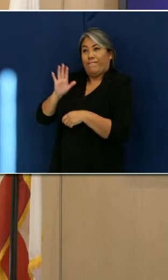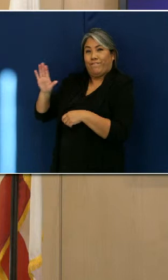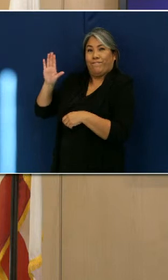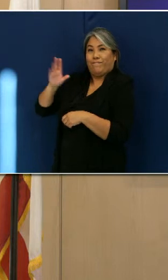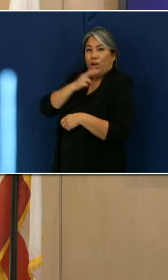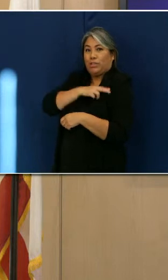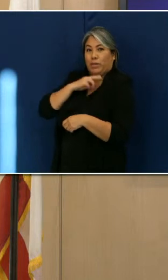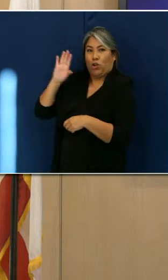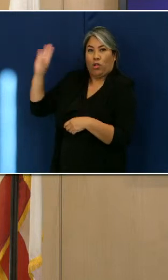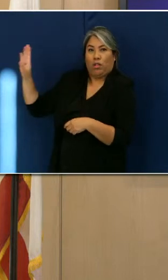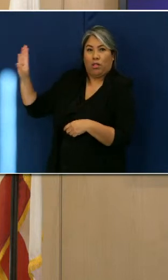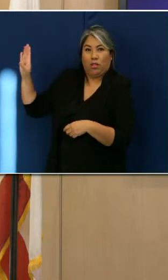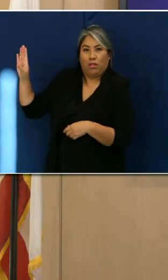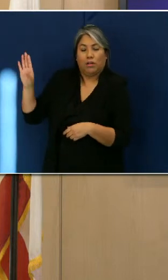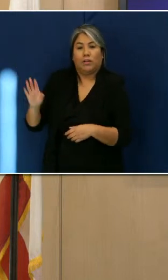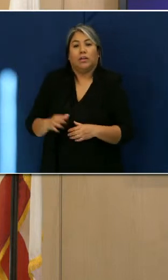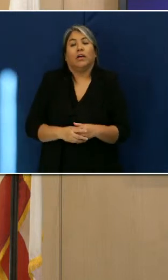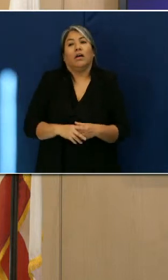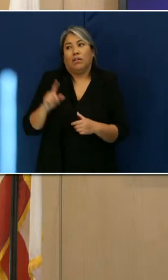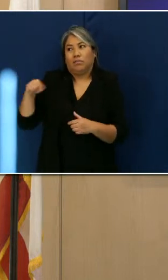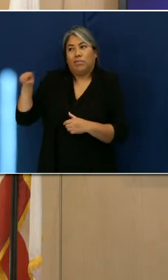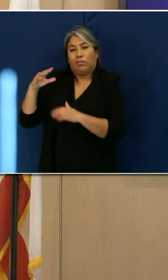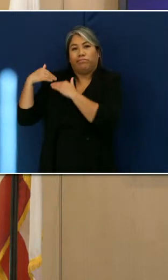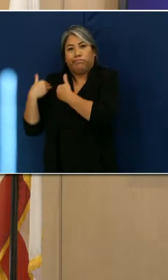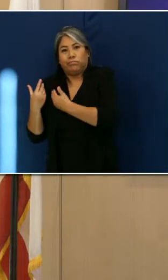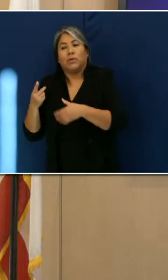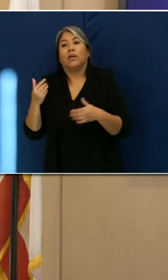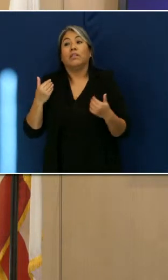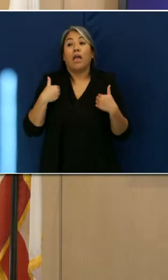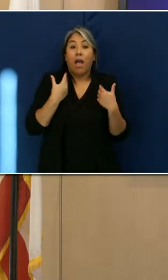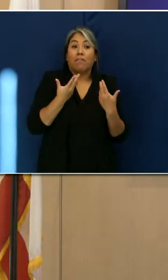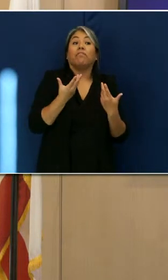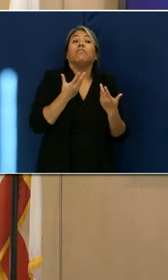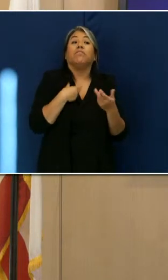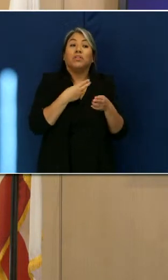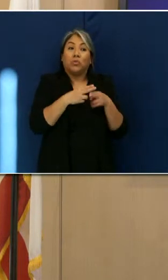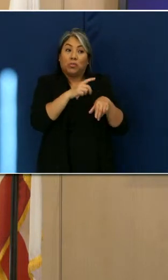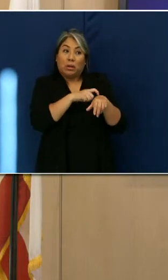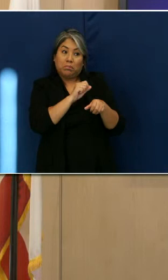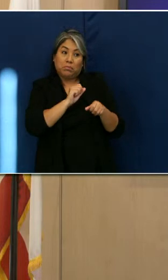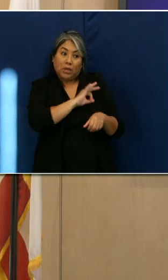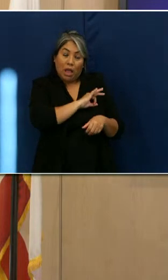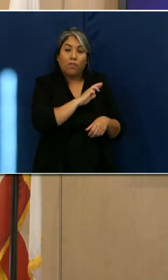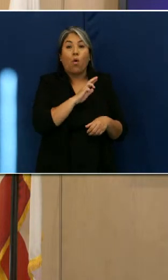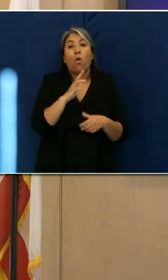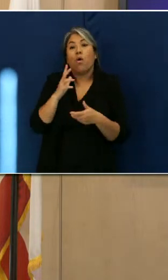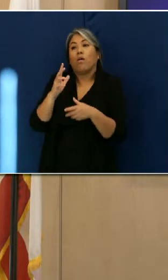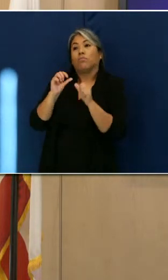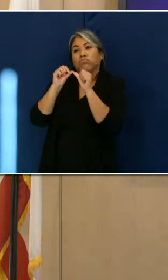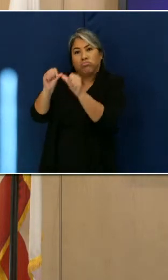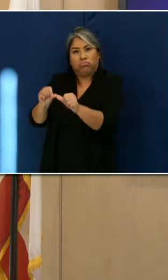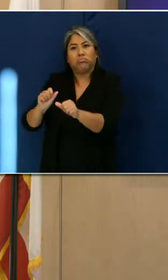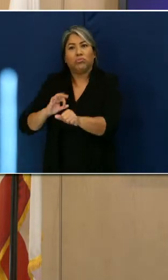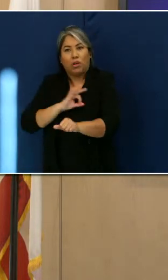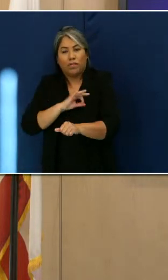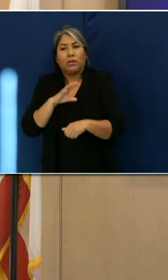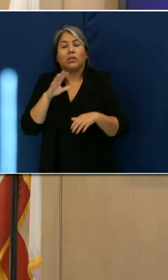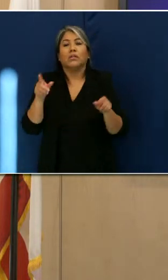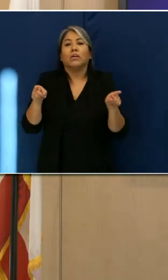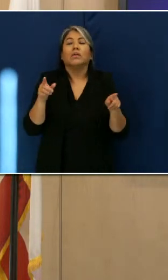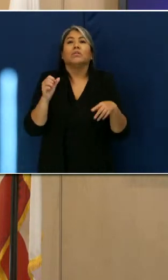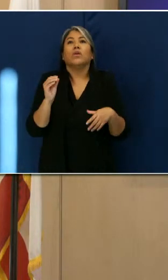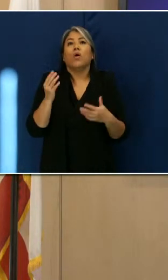hospitals. They have access to temporary staff. They have staff that they are offering, sharing